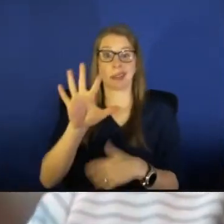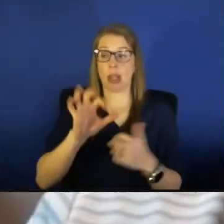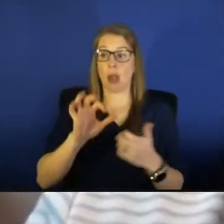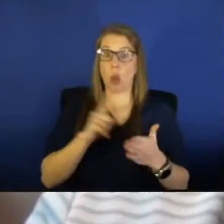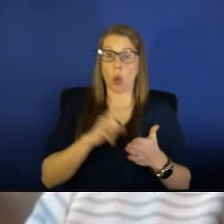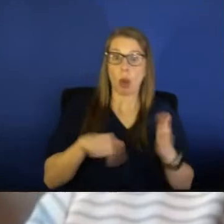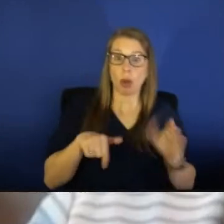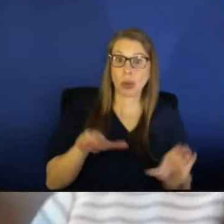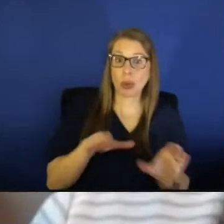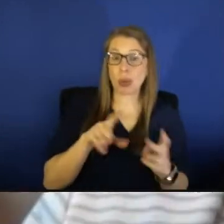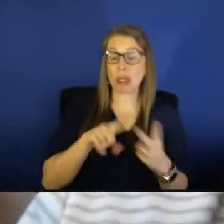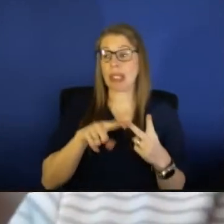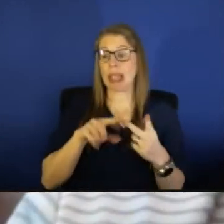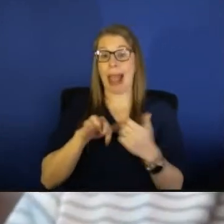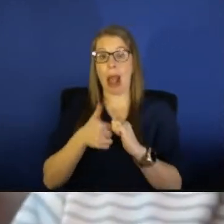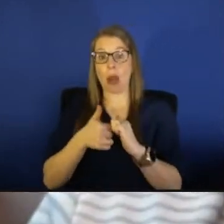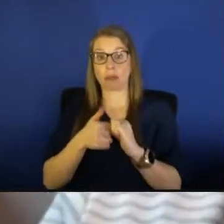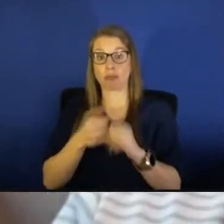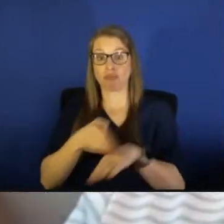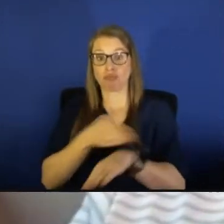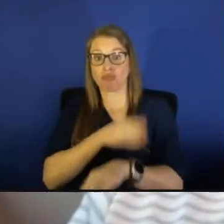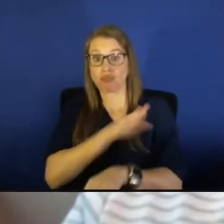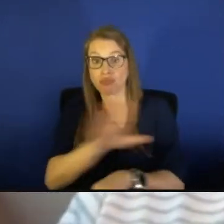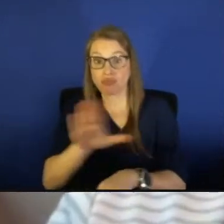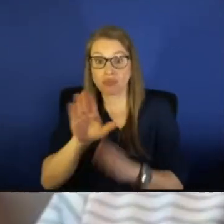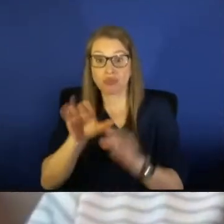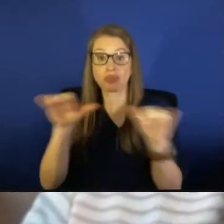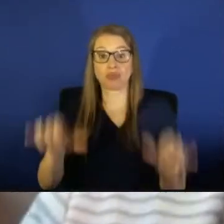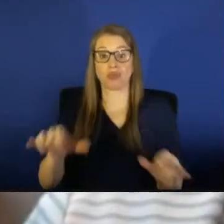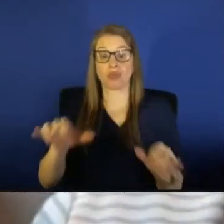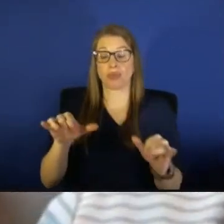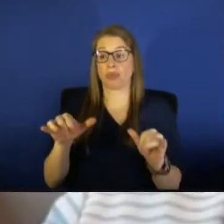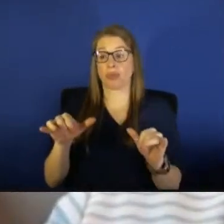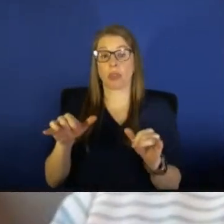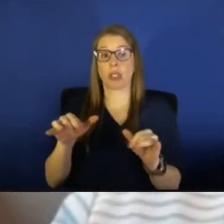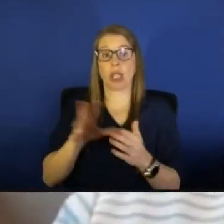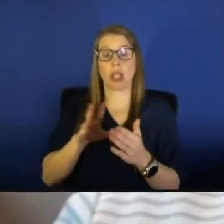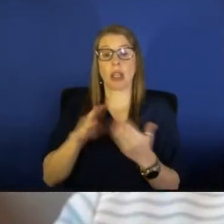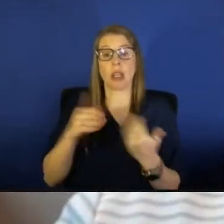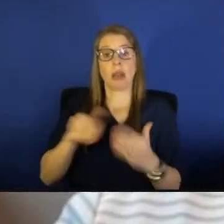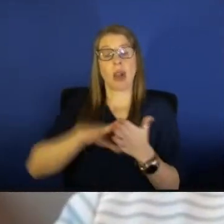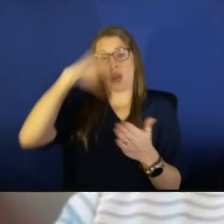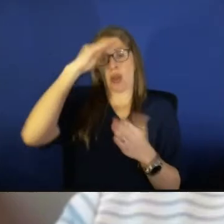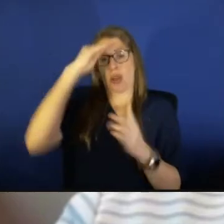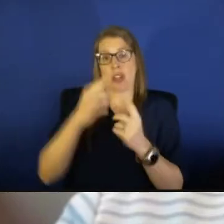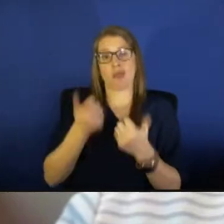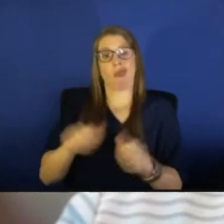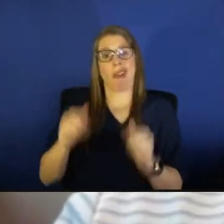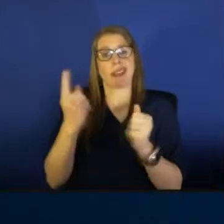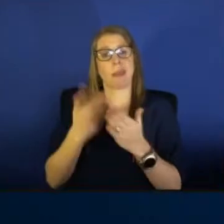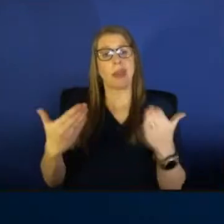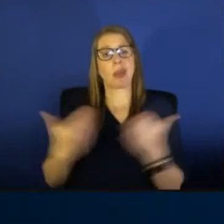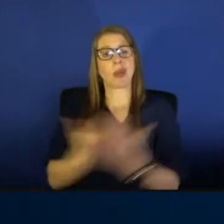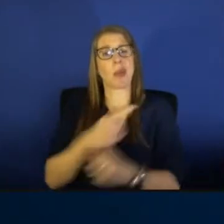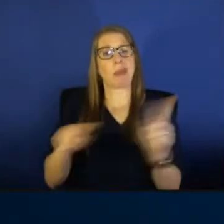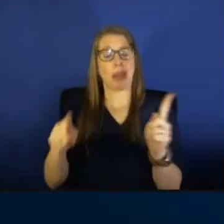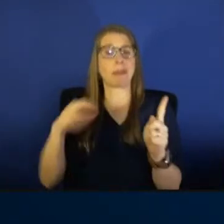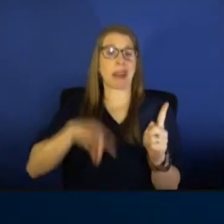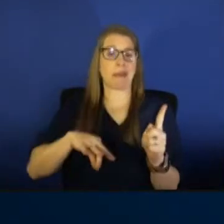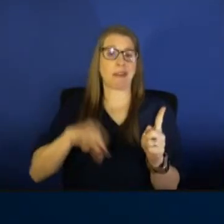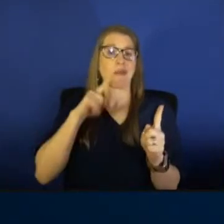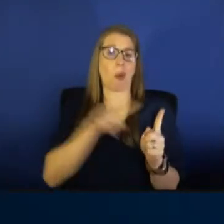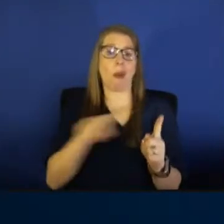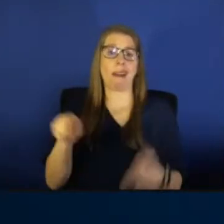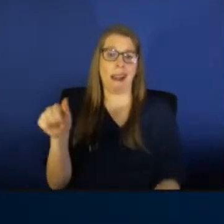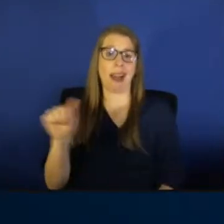But it's a learning curve doing something new, but I think it's been tremendous and a real benefit for the athletes. Yeah, very successful. I can't